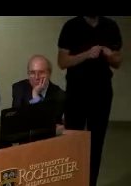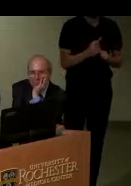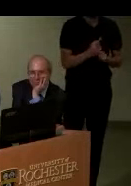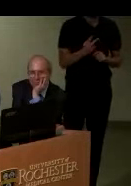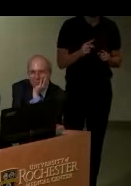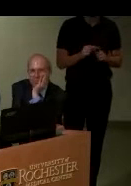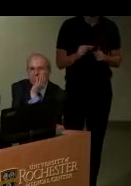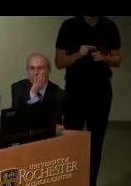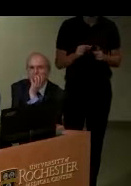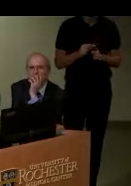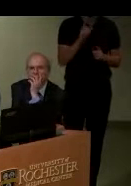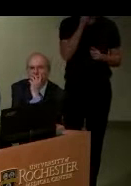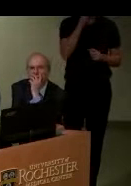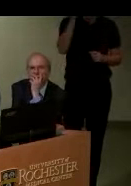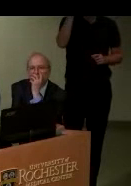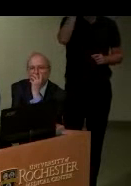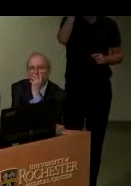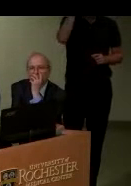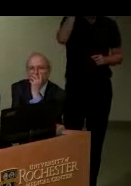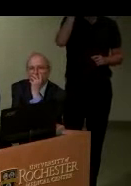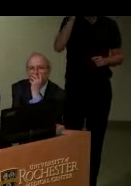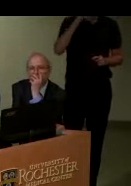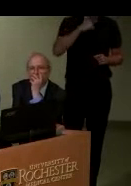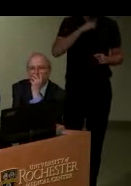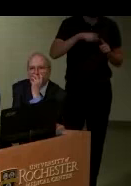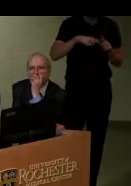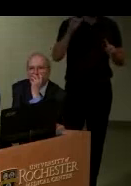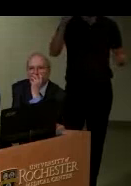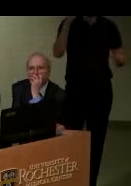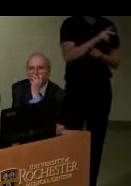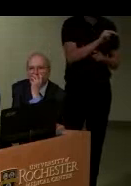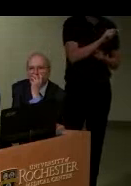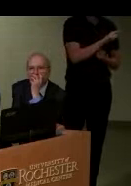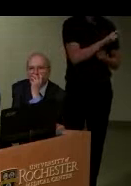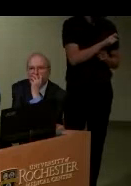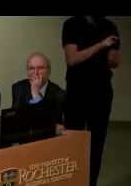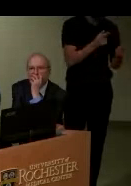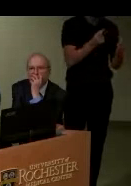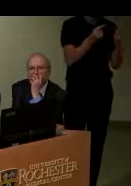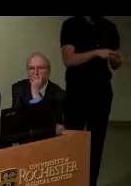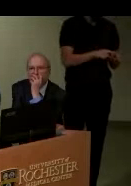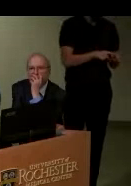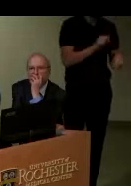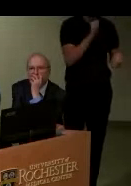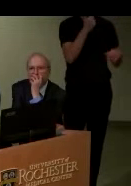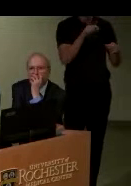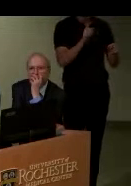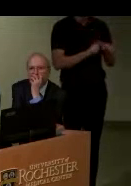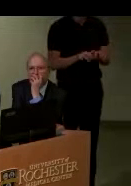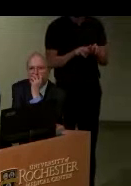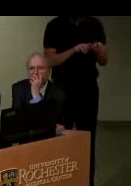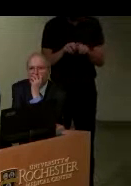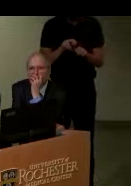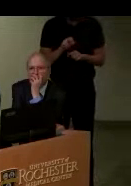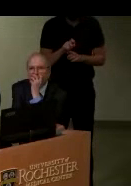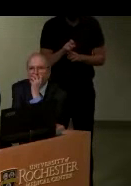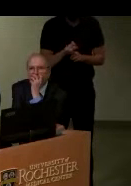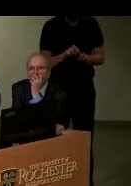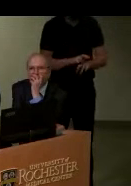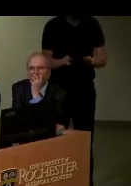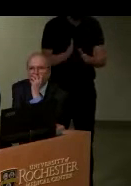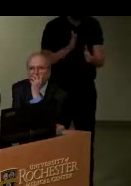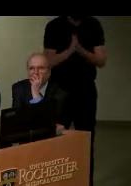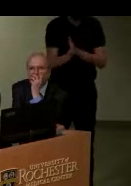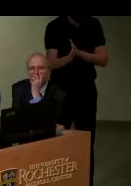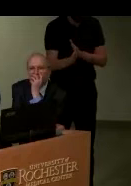words that would remind them what should go back into the note later on, but not to try to type a note that is ready to